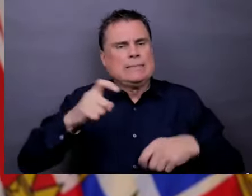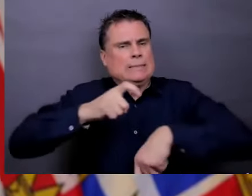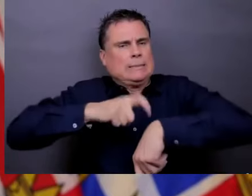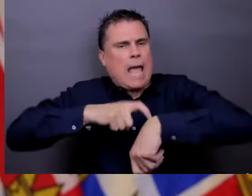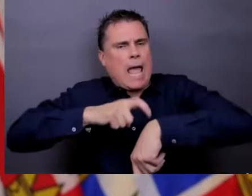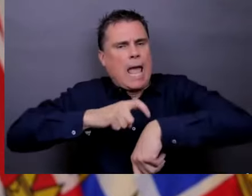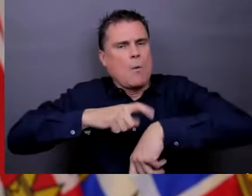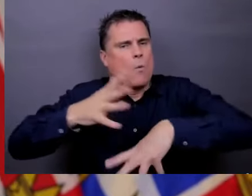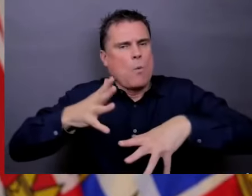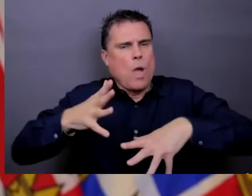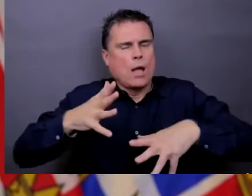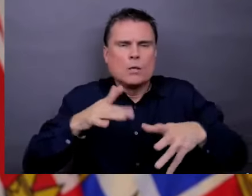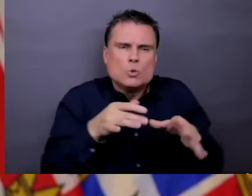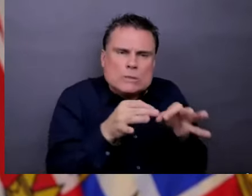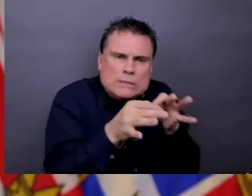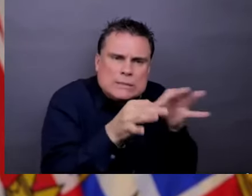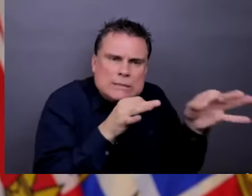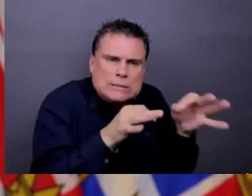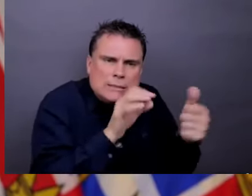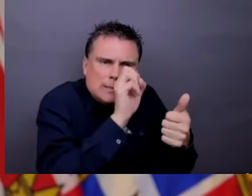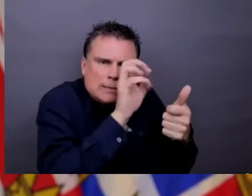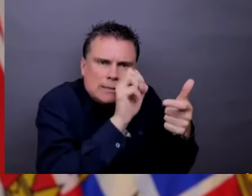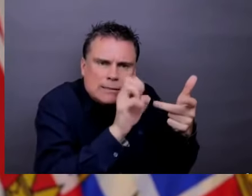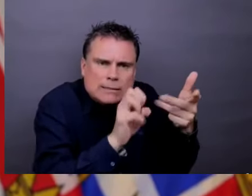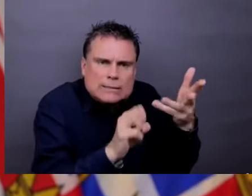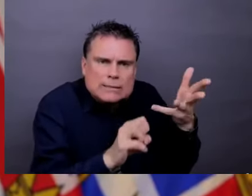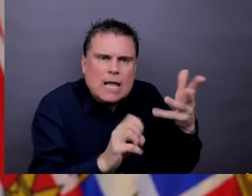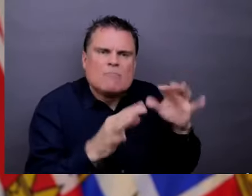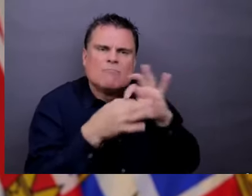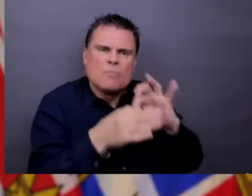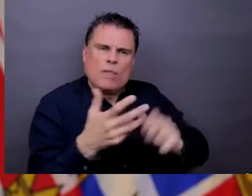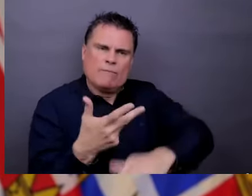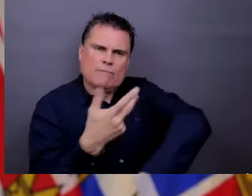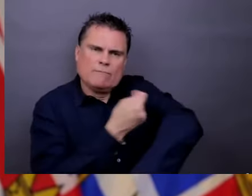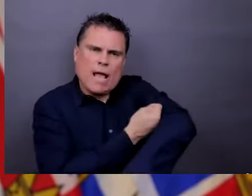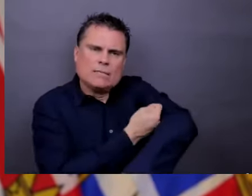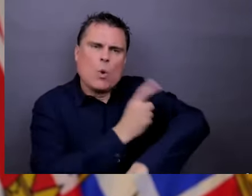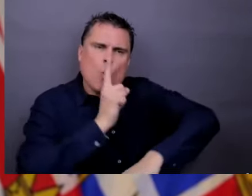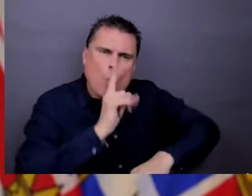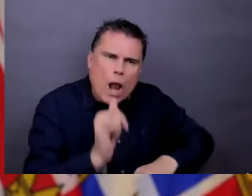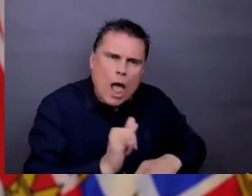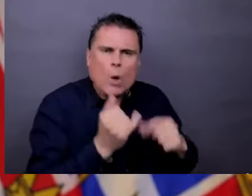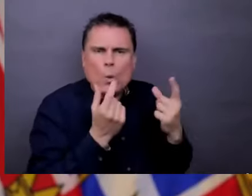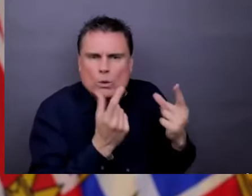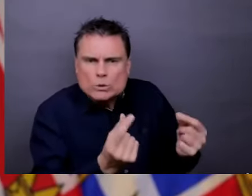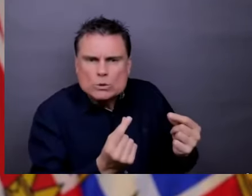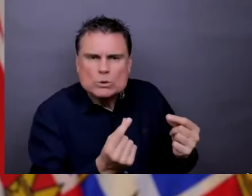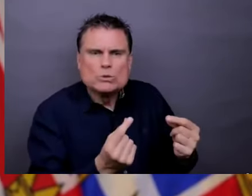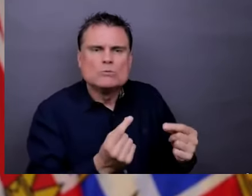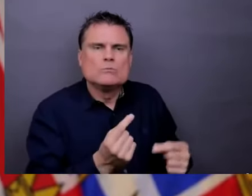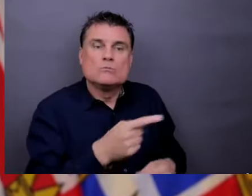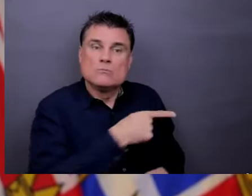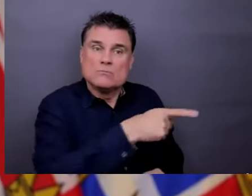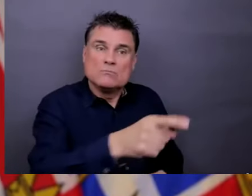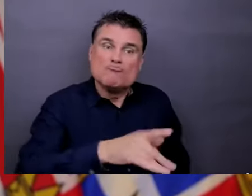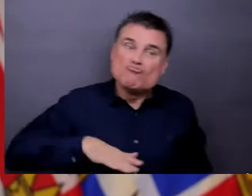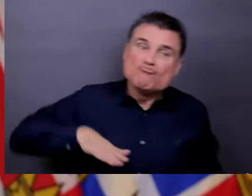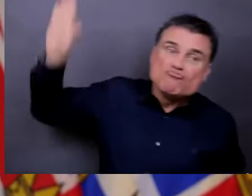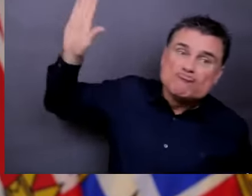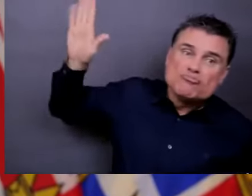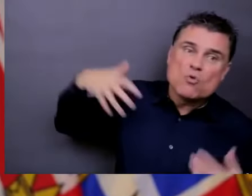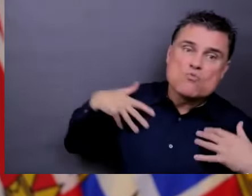following up on. But still, you know, we know that one or two cases can happen even